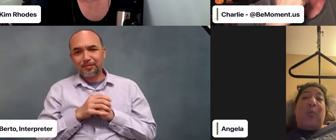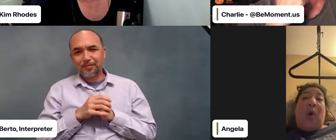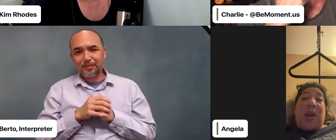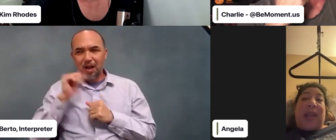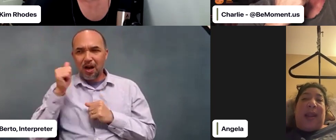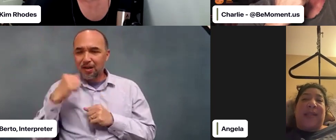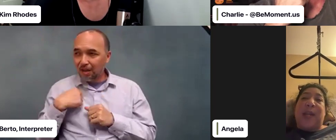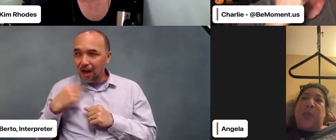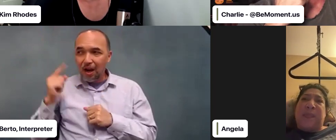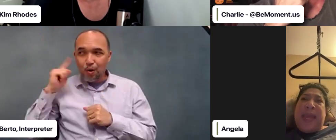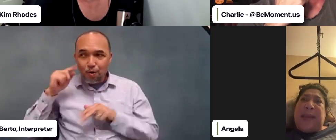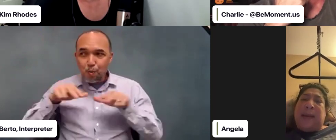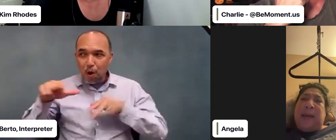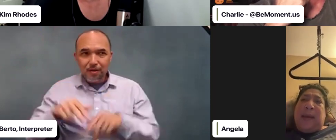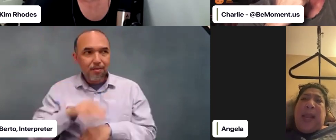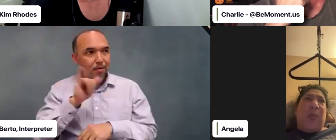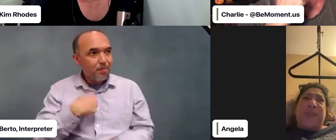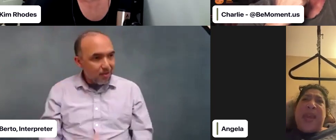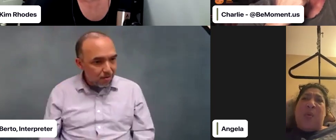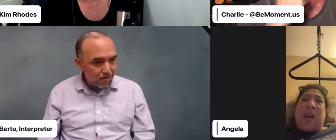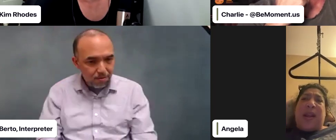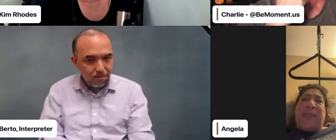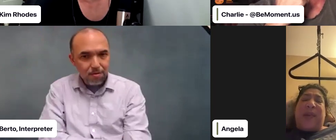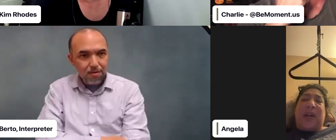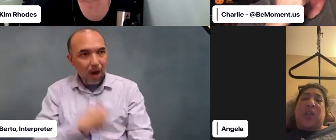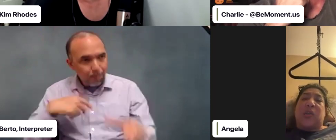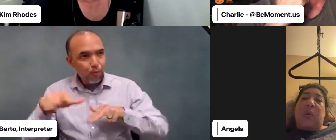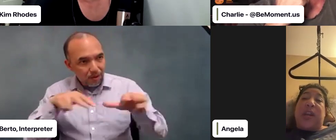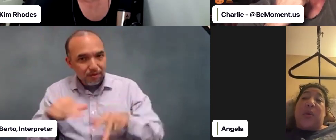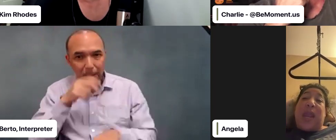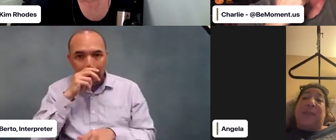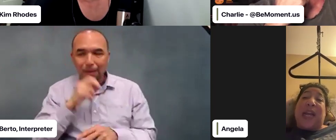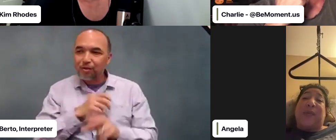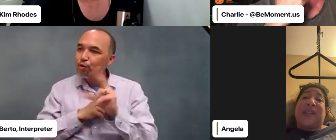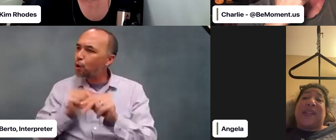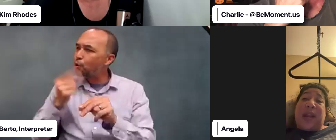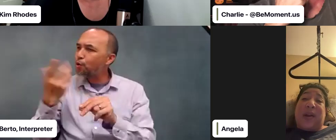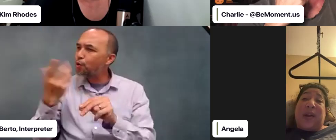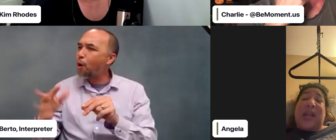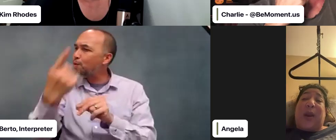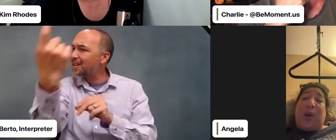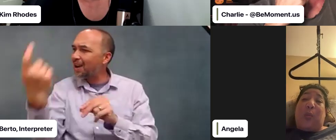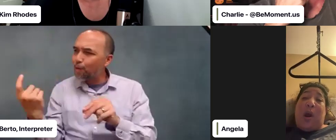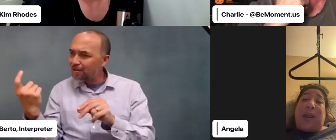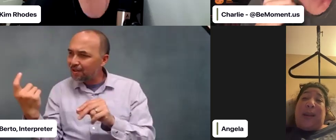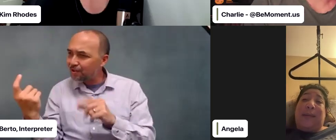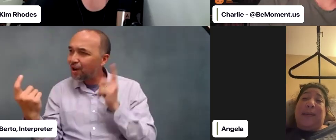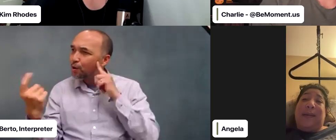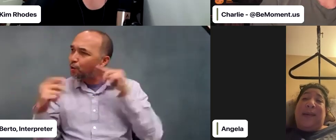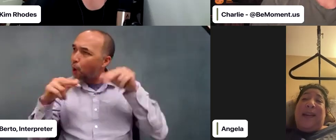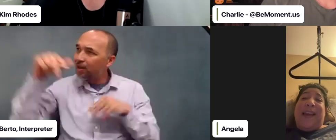heard walking." I said, "It was me. It was me walking up there." She goes, "No, when you came down the stairs, I heard